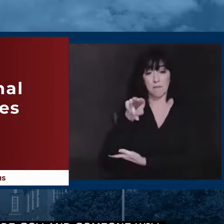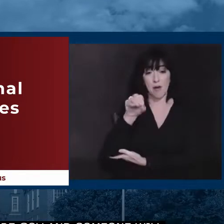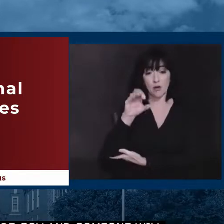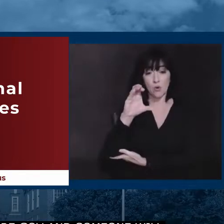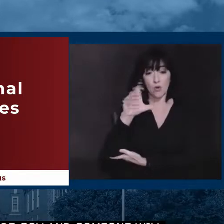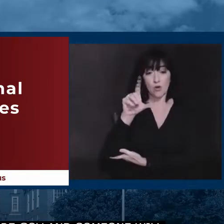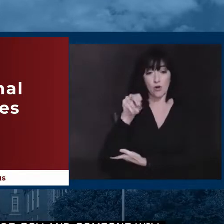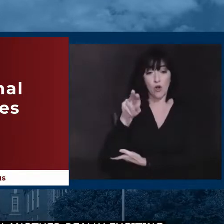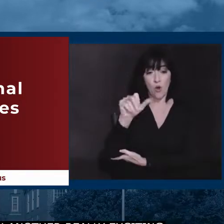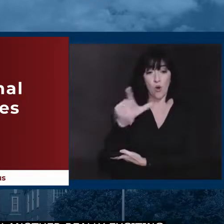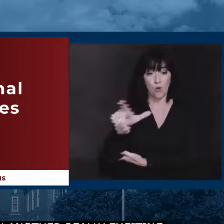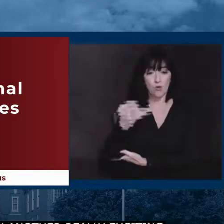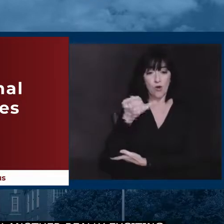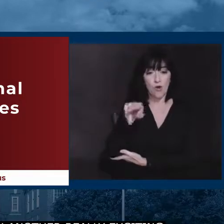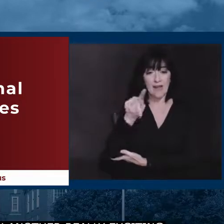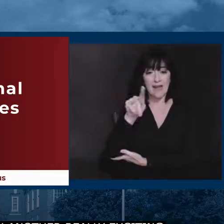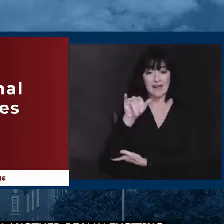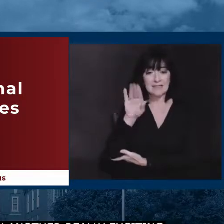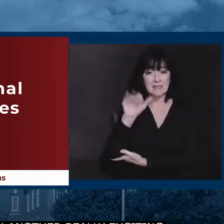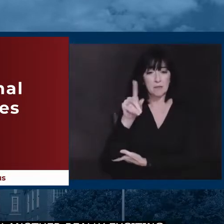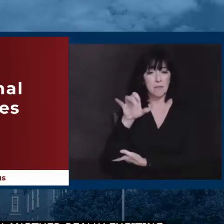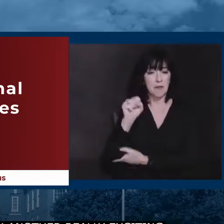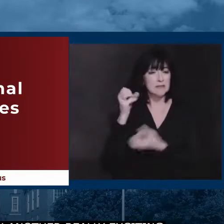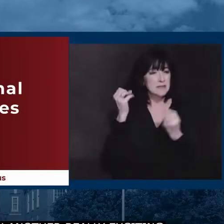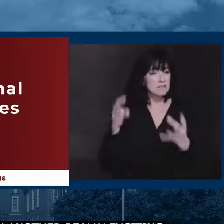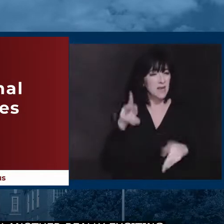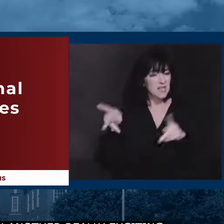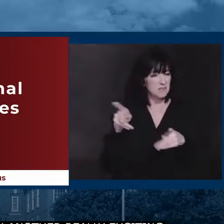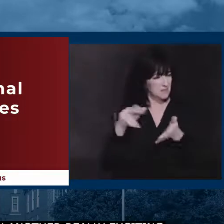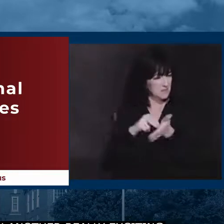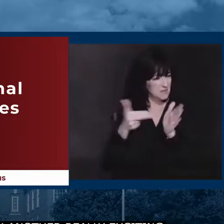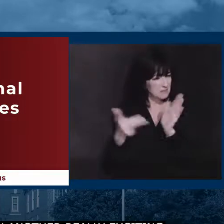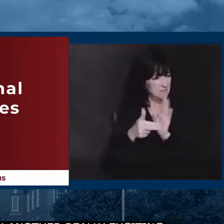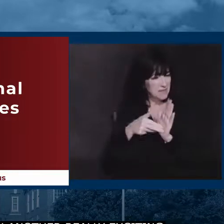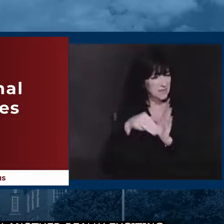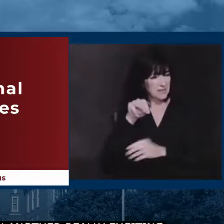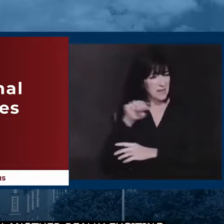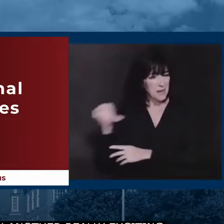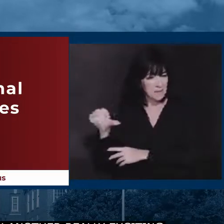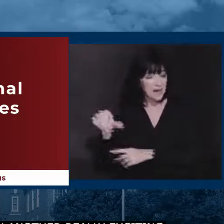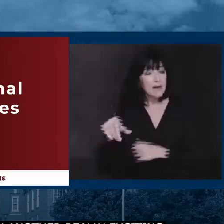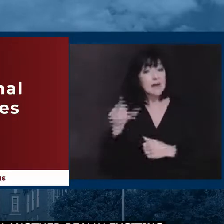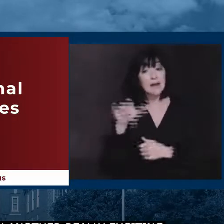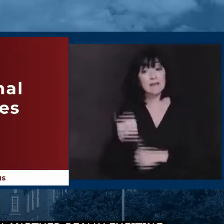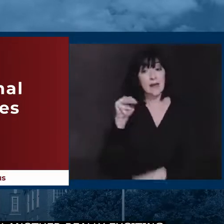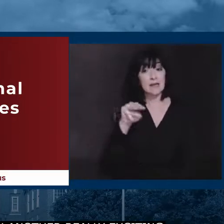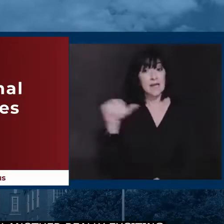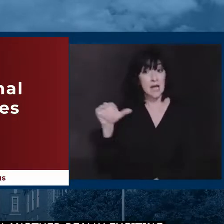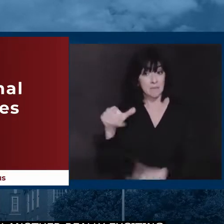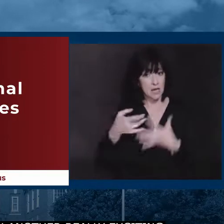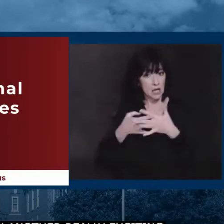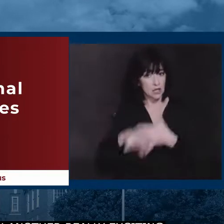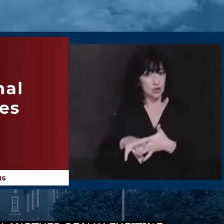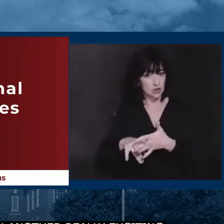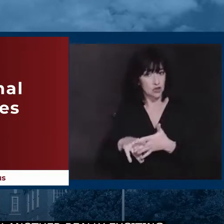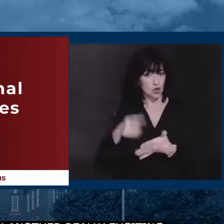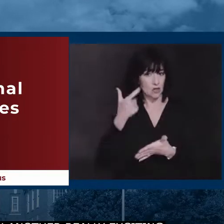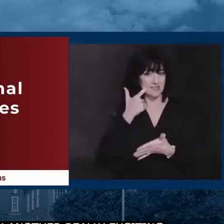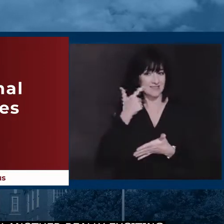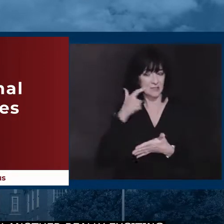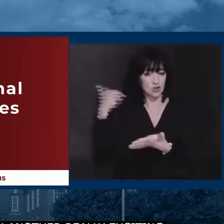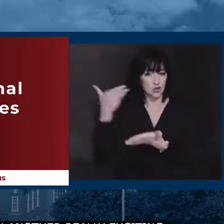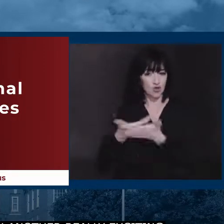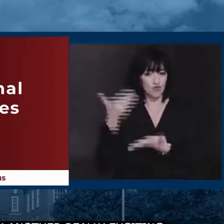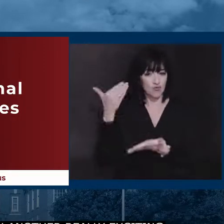which just a lot of people don't know about yet, but they have begun arriving in our state over the last few weeks. And